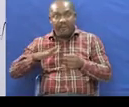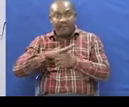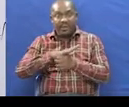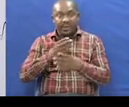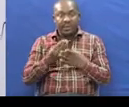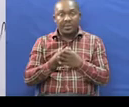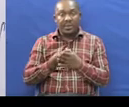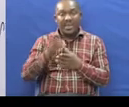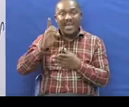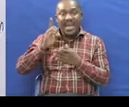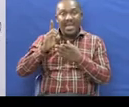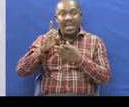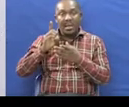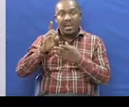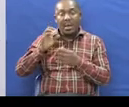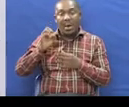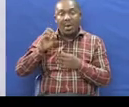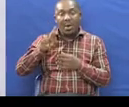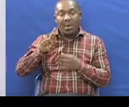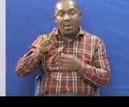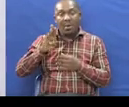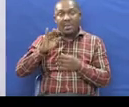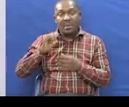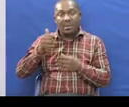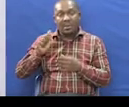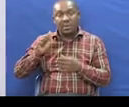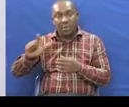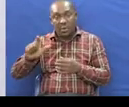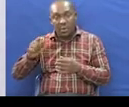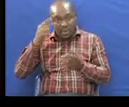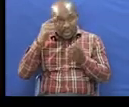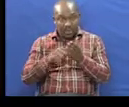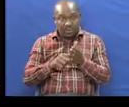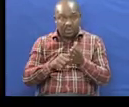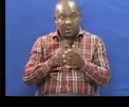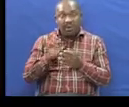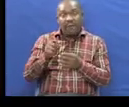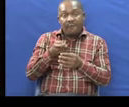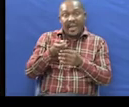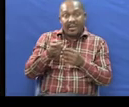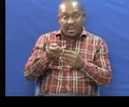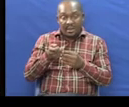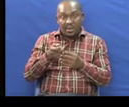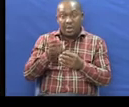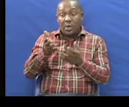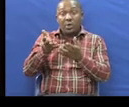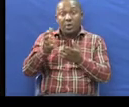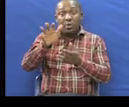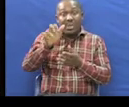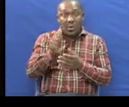filled d orbital? This means that for the element to be called the transition